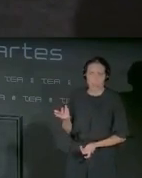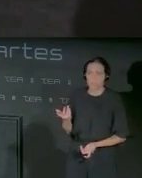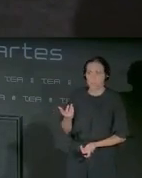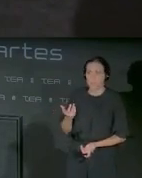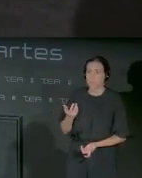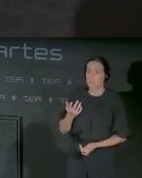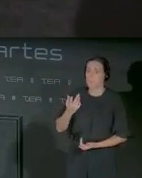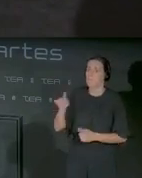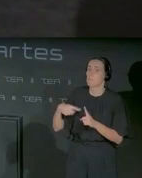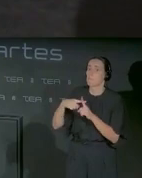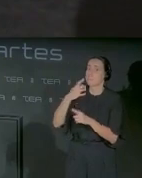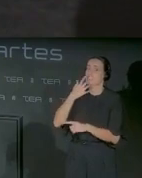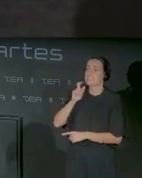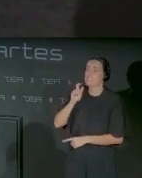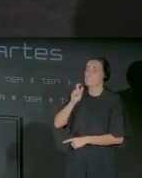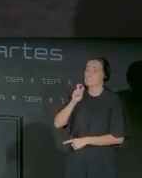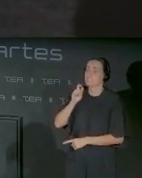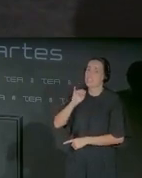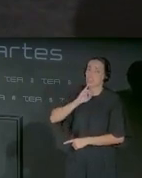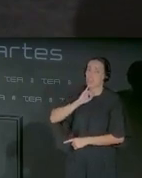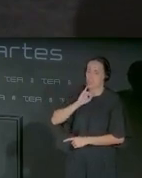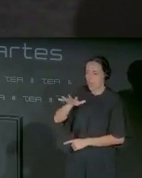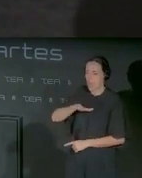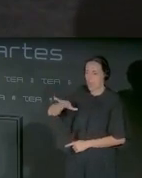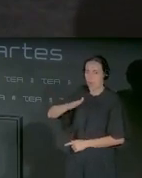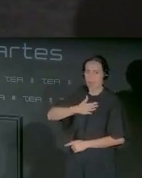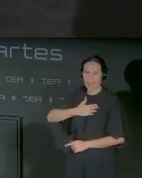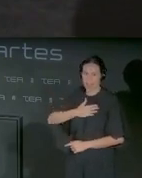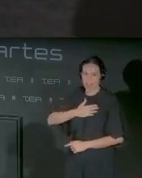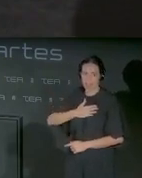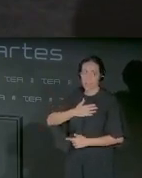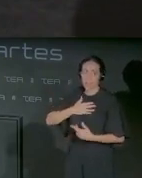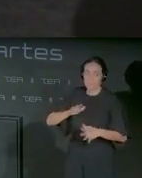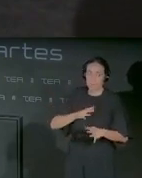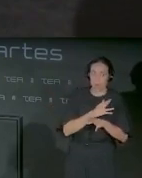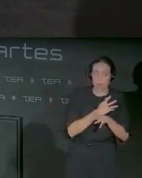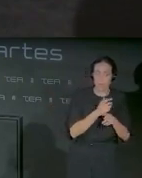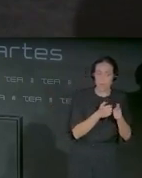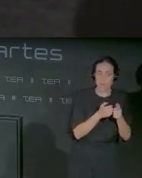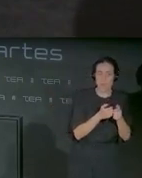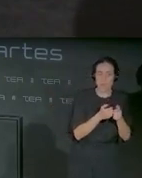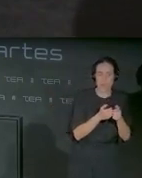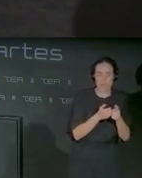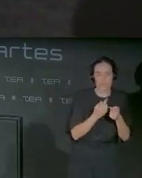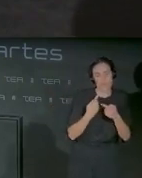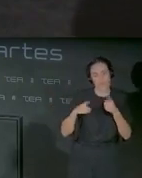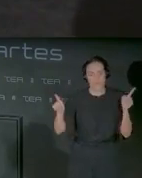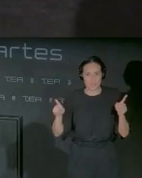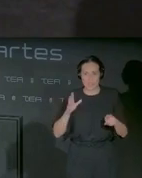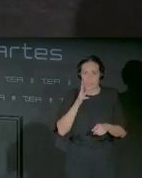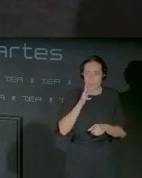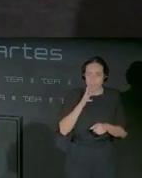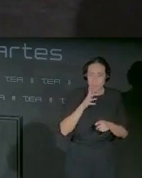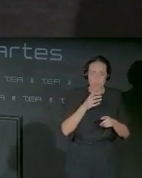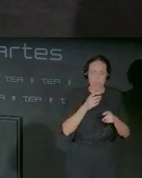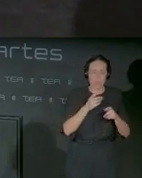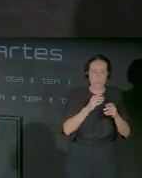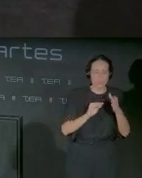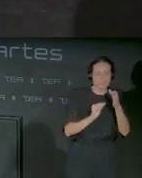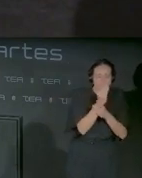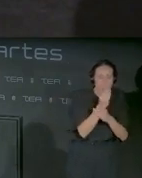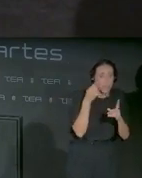market. If we are going to compete as Europe on a global level, aren't there